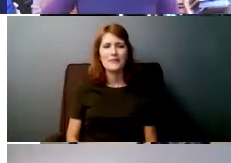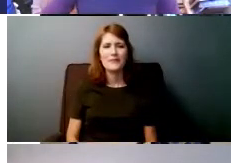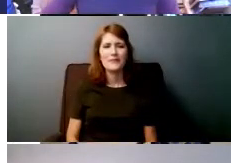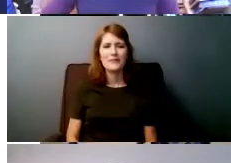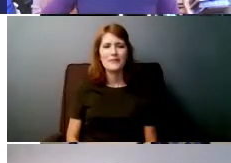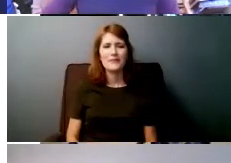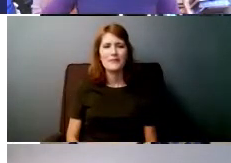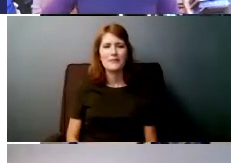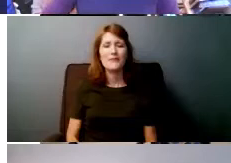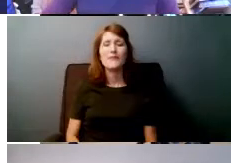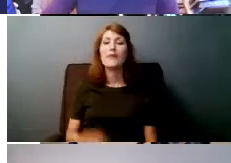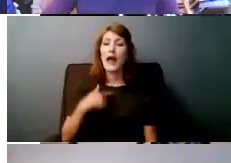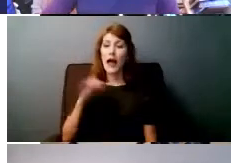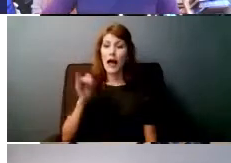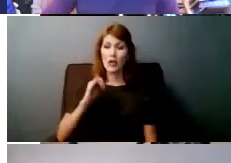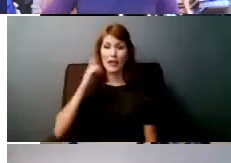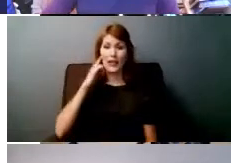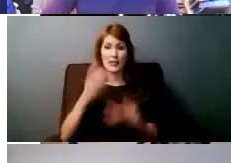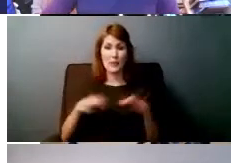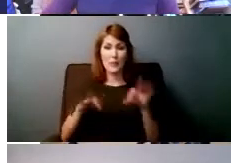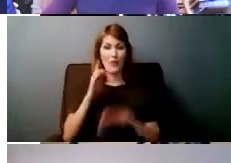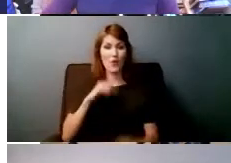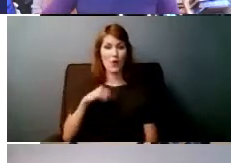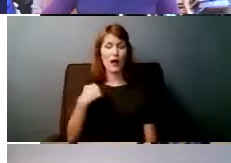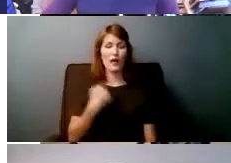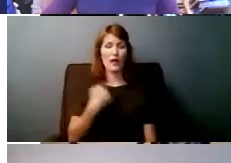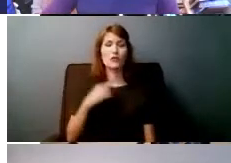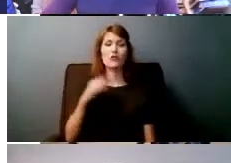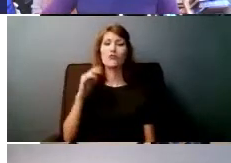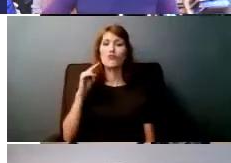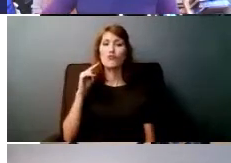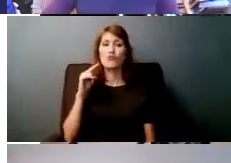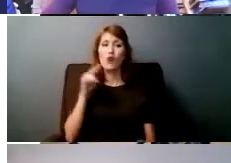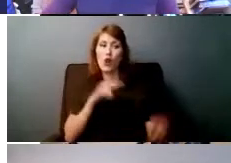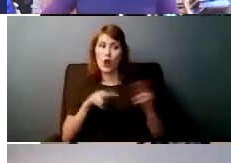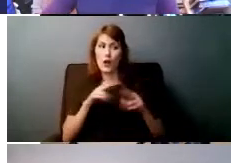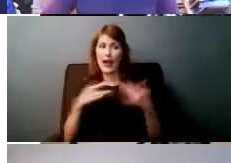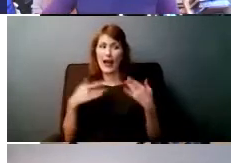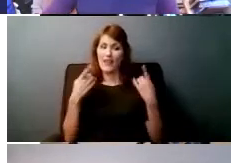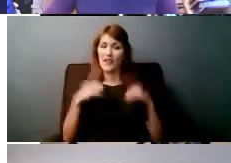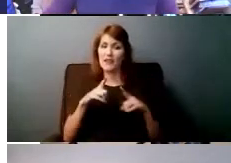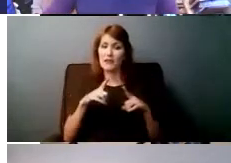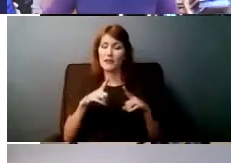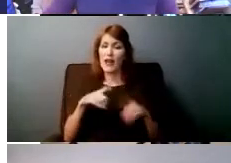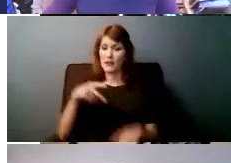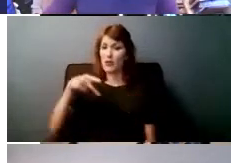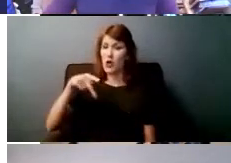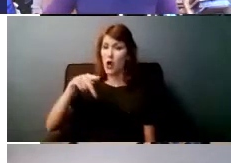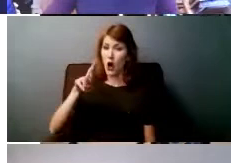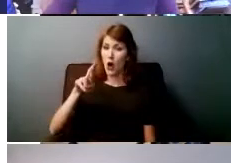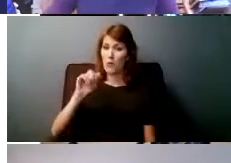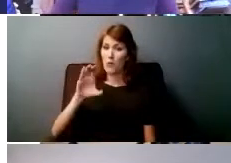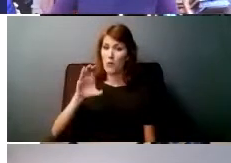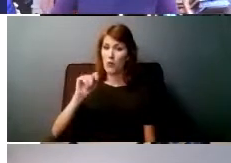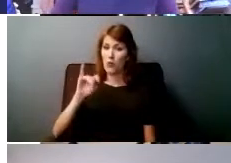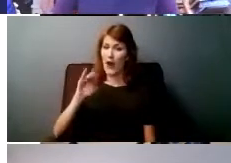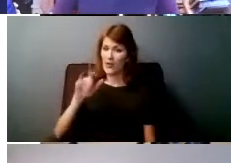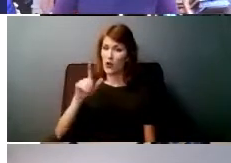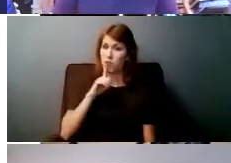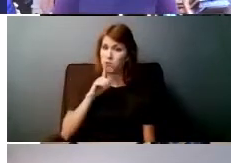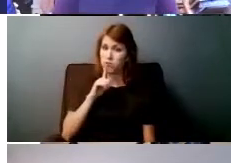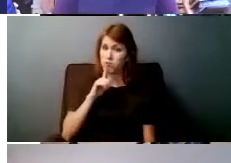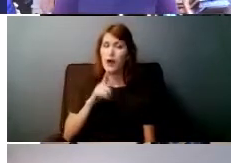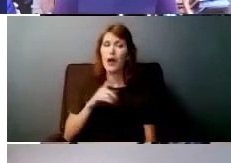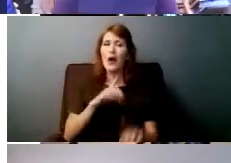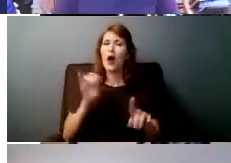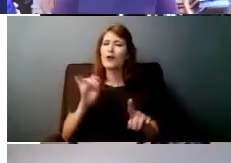I also think it's important for us to look at events not just as a practical piece, but as a piece of our